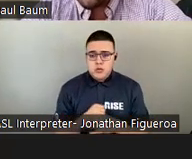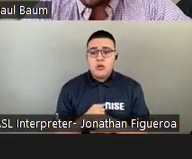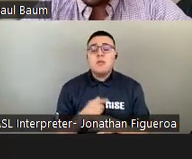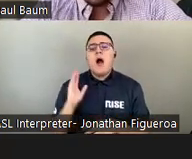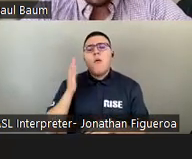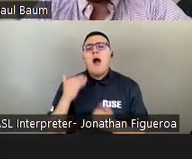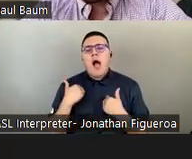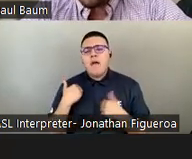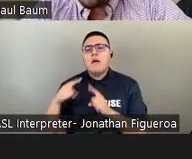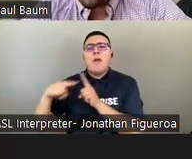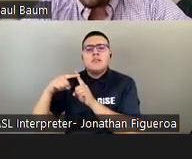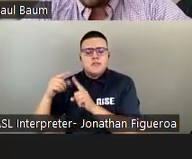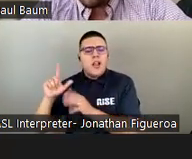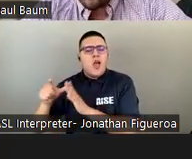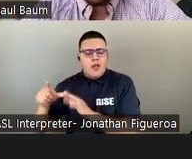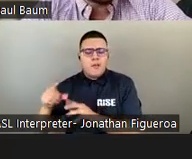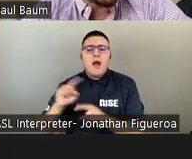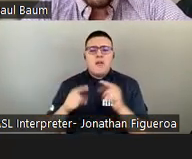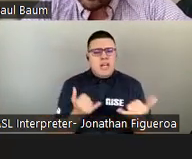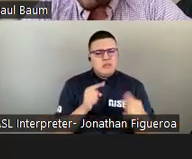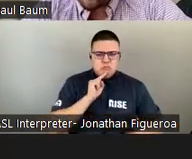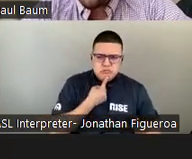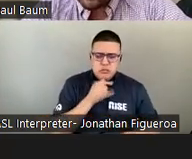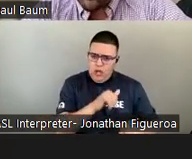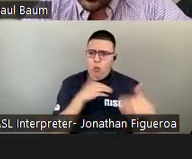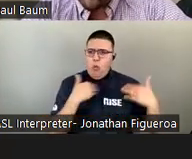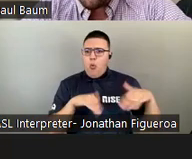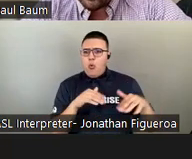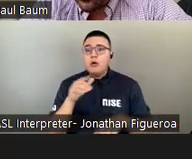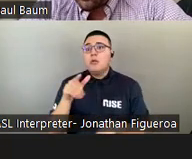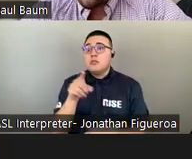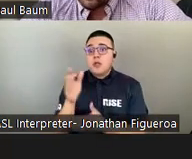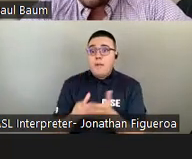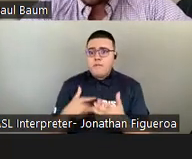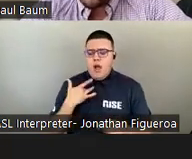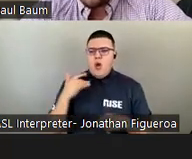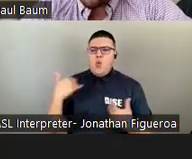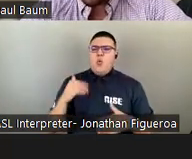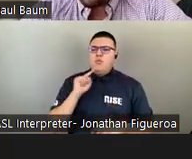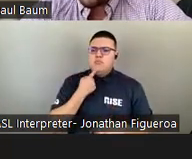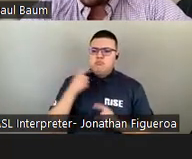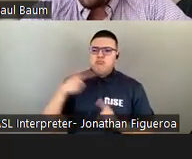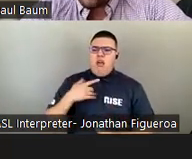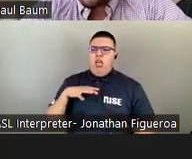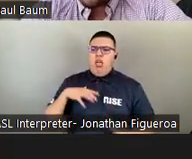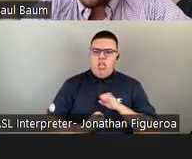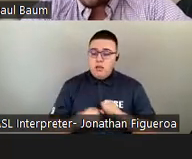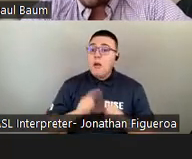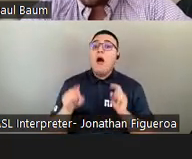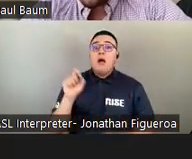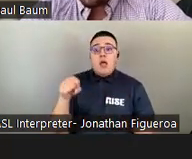difficult. I will tell you, and this may be triggering for some people, but it's the reality that people